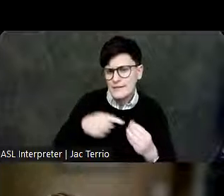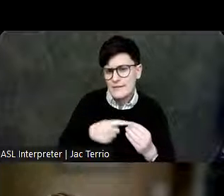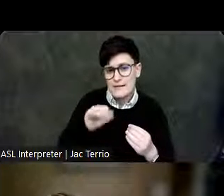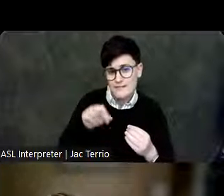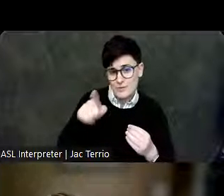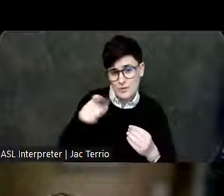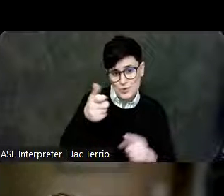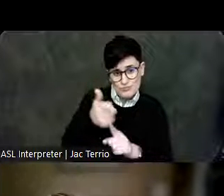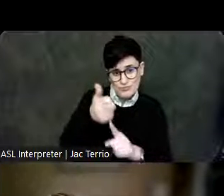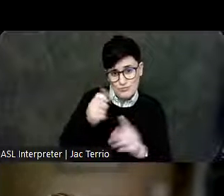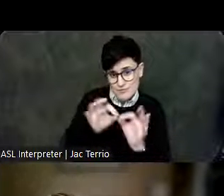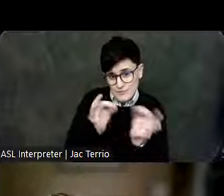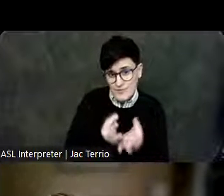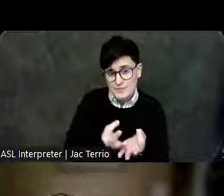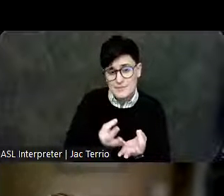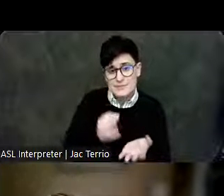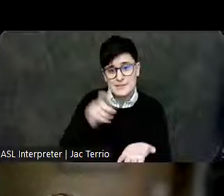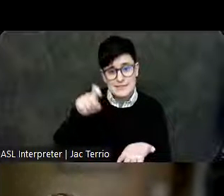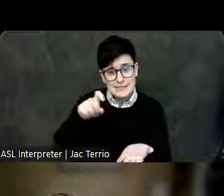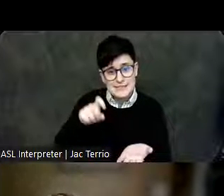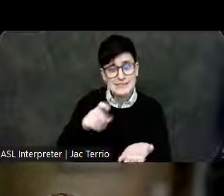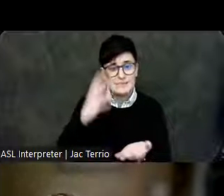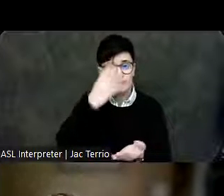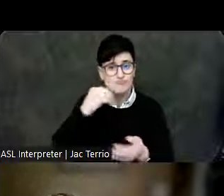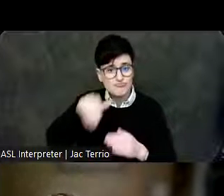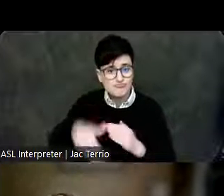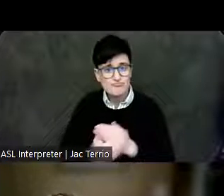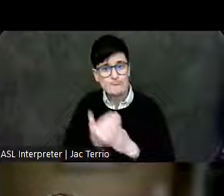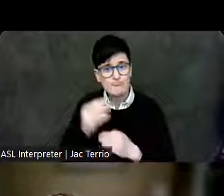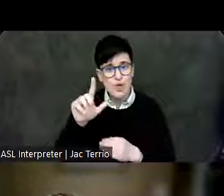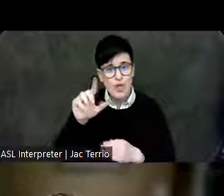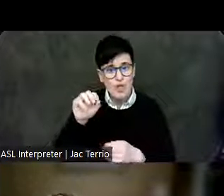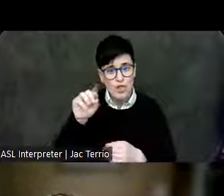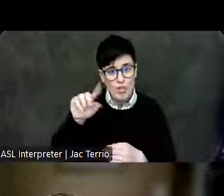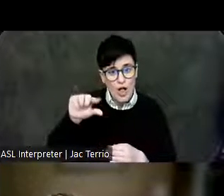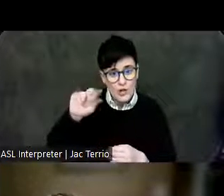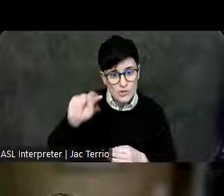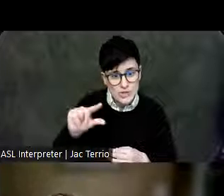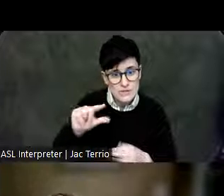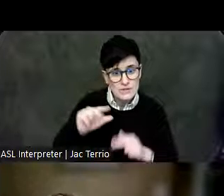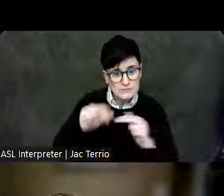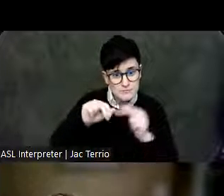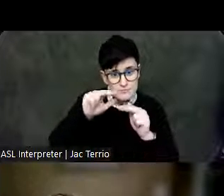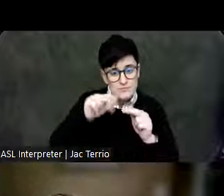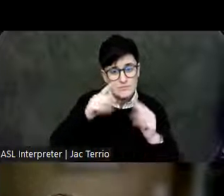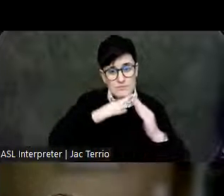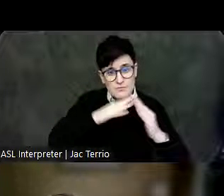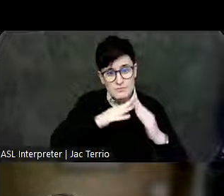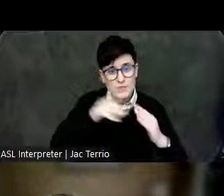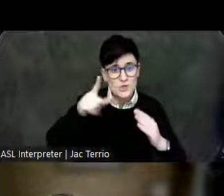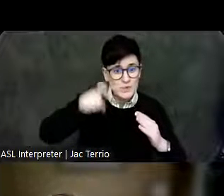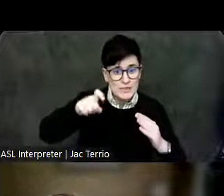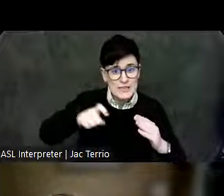needs like lodging somewhere, and you might need access to a lot of outlets for medical